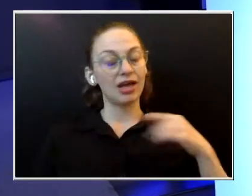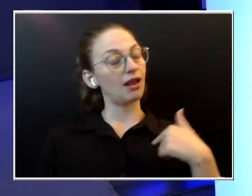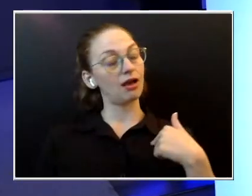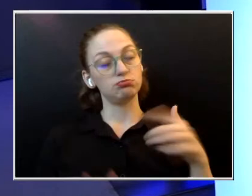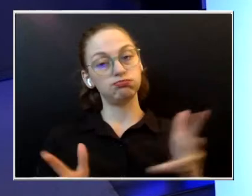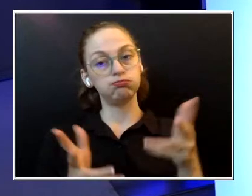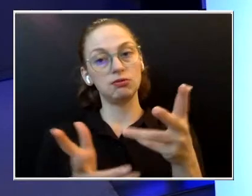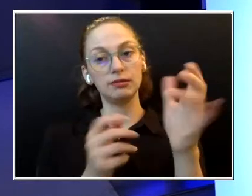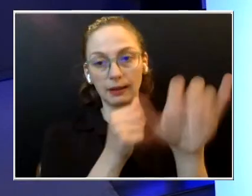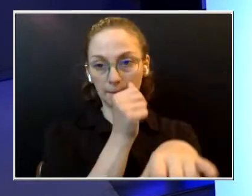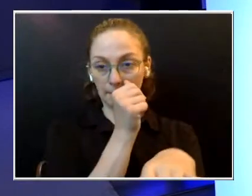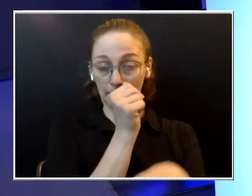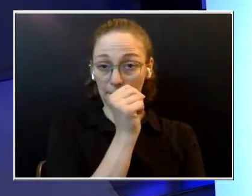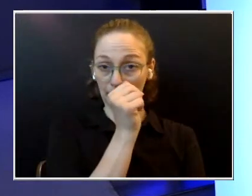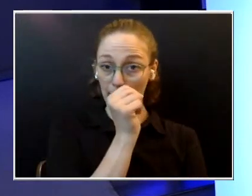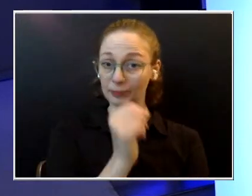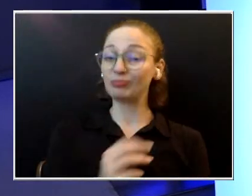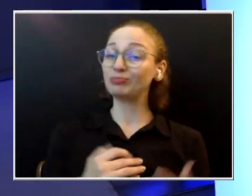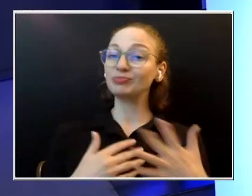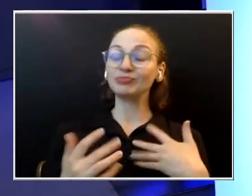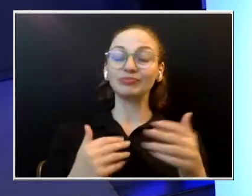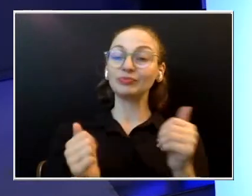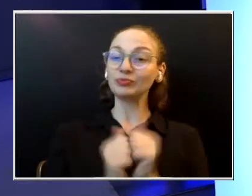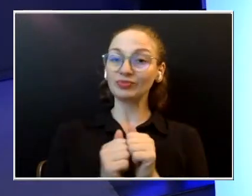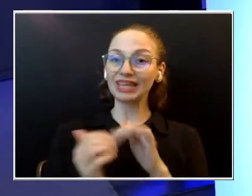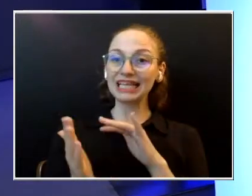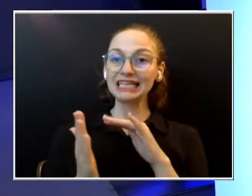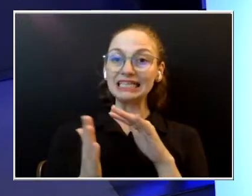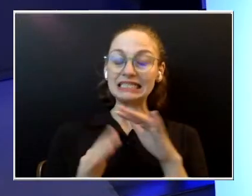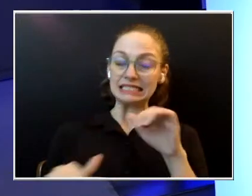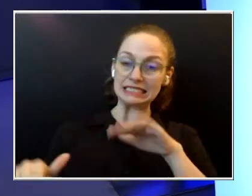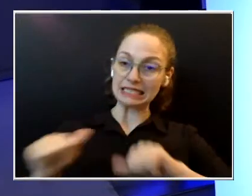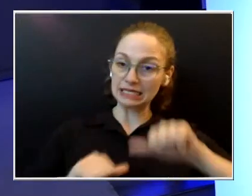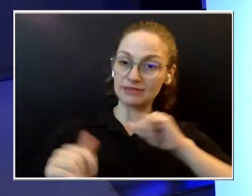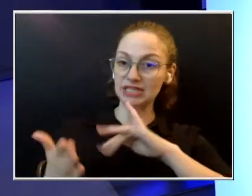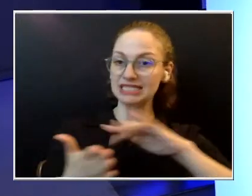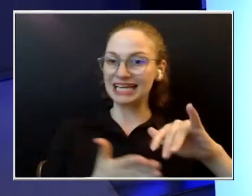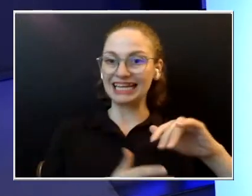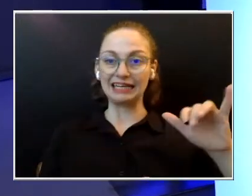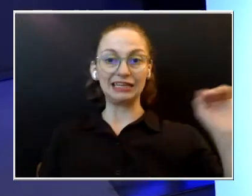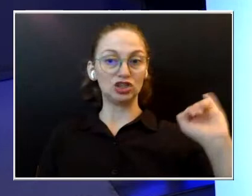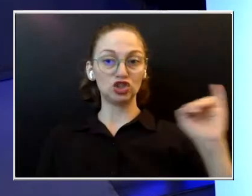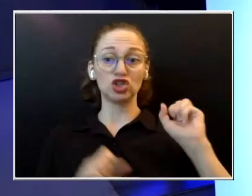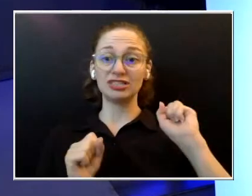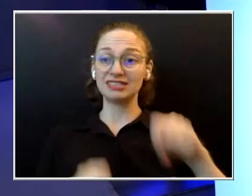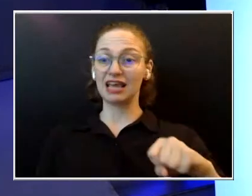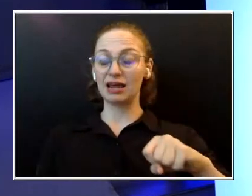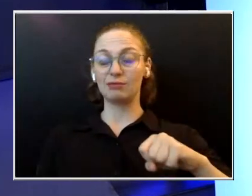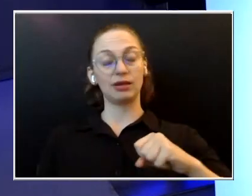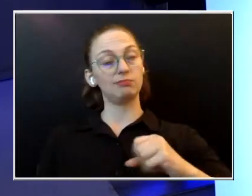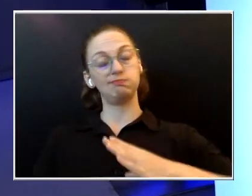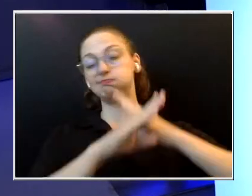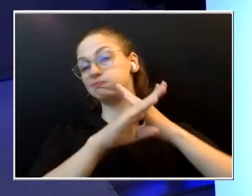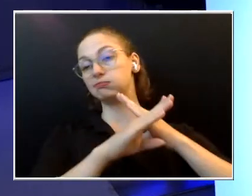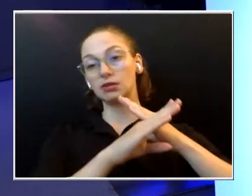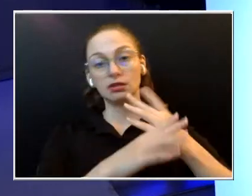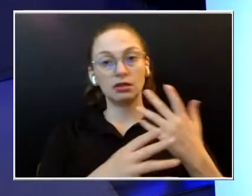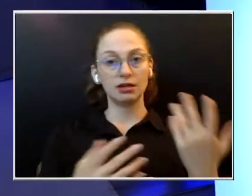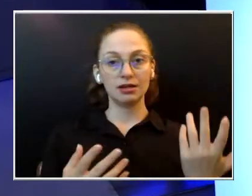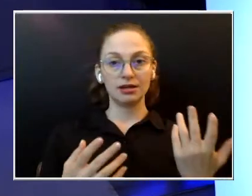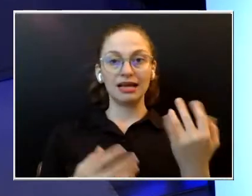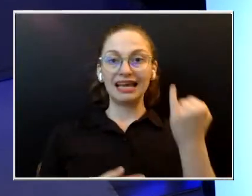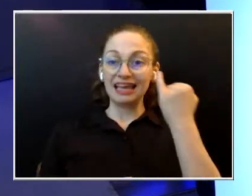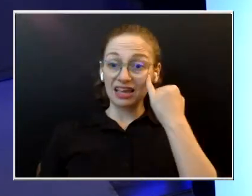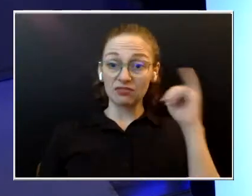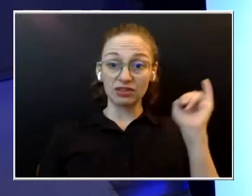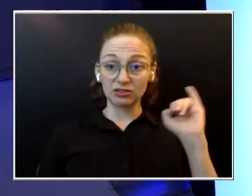can be a hurdle. If insurance doesn't cover proton therapy for breast cancer, or do they when you have to go to bat for patients to see what happens, does that impact scientific progress?